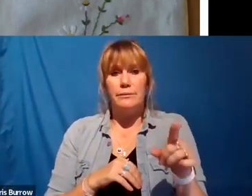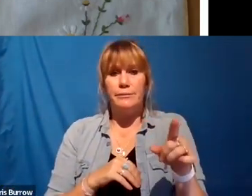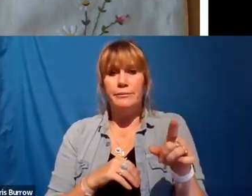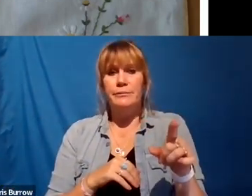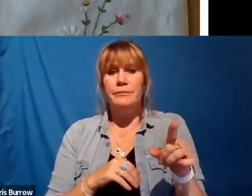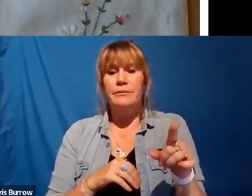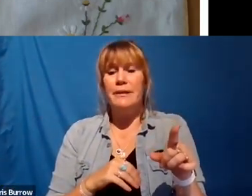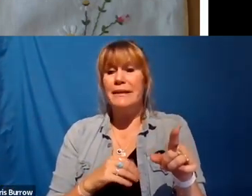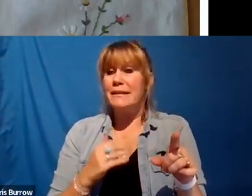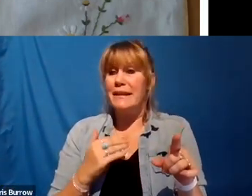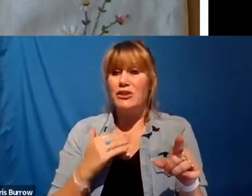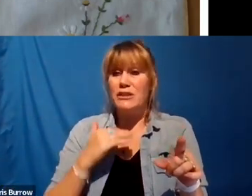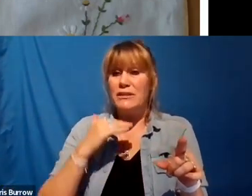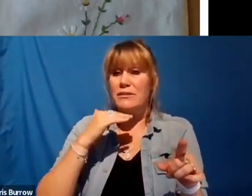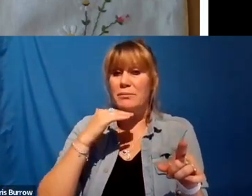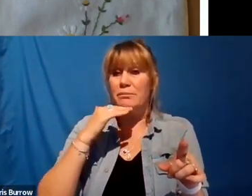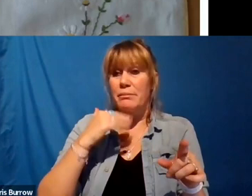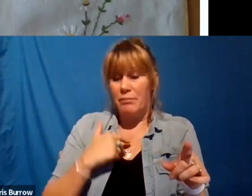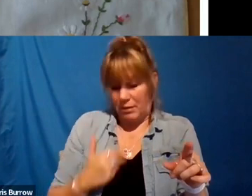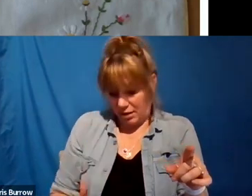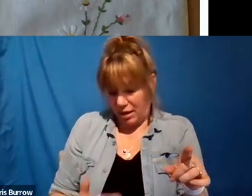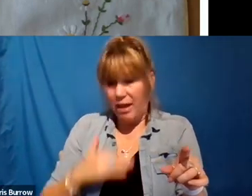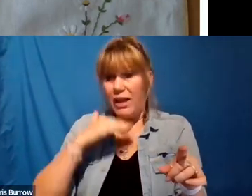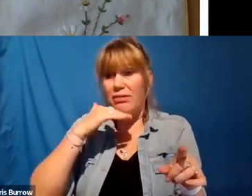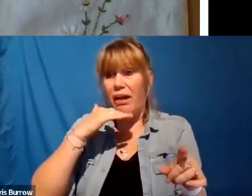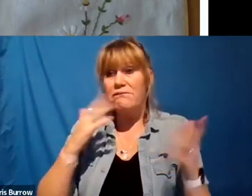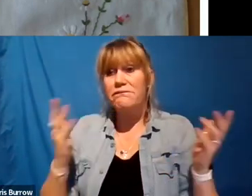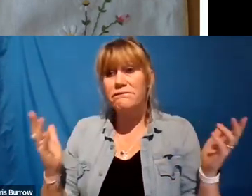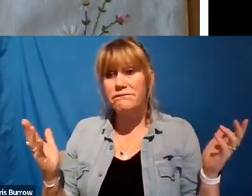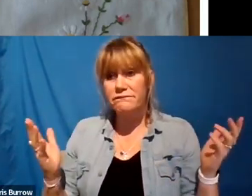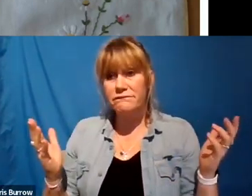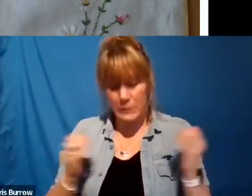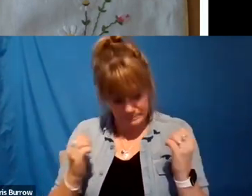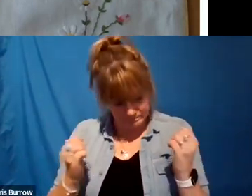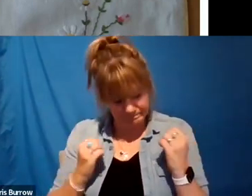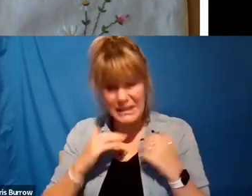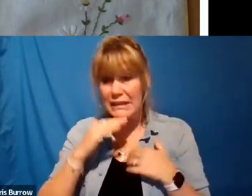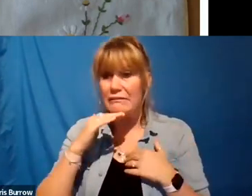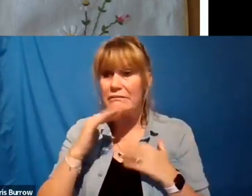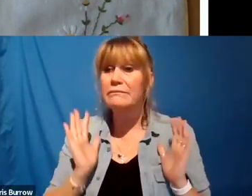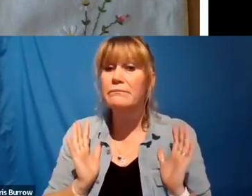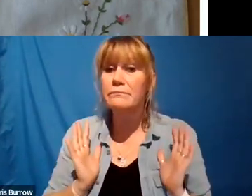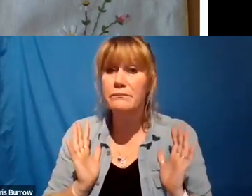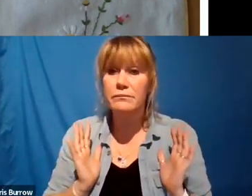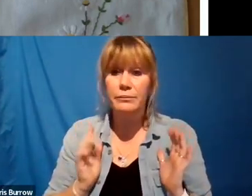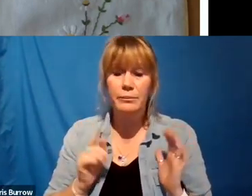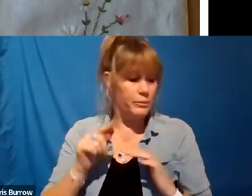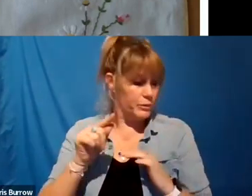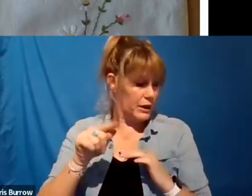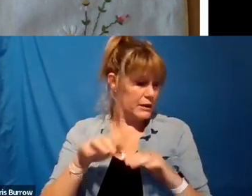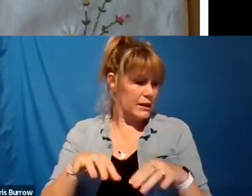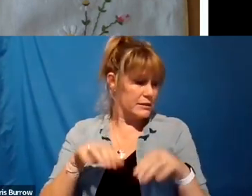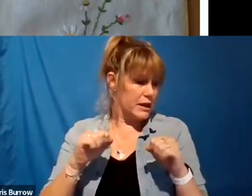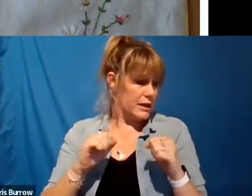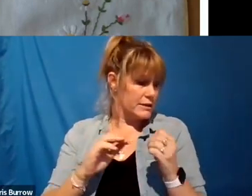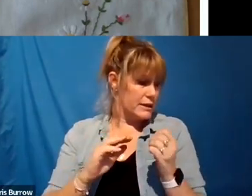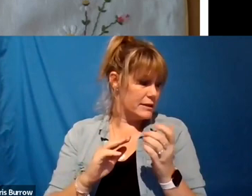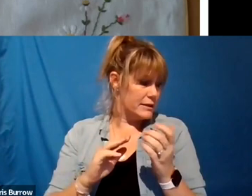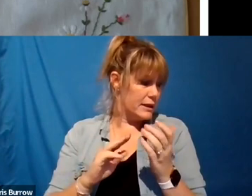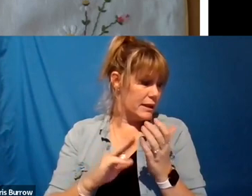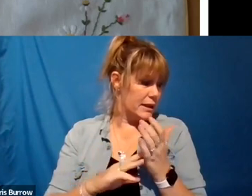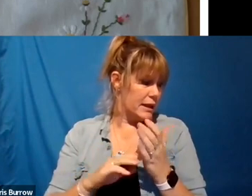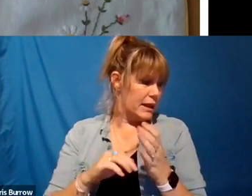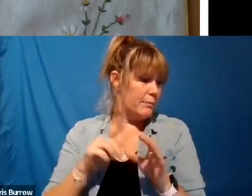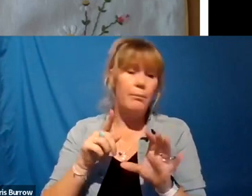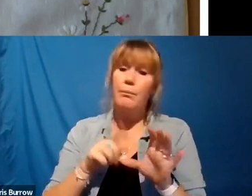So this was an embroidery that I started in 2020, but finished in May 2021. And I often dip